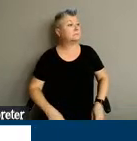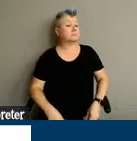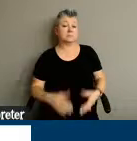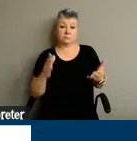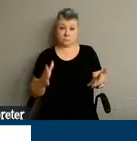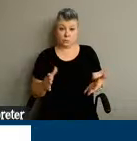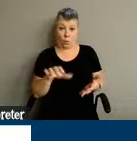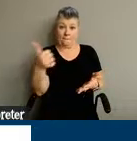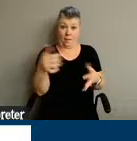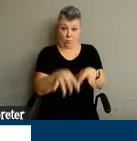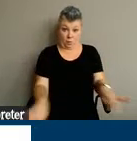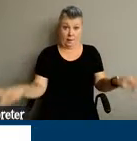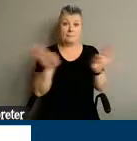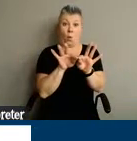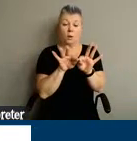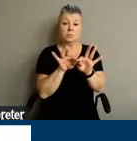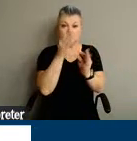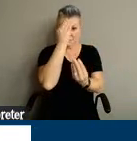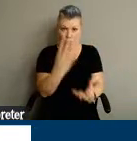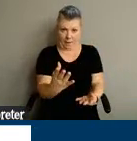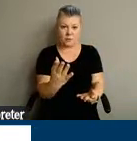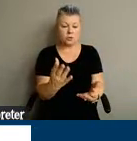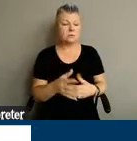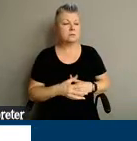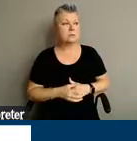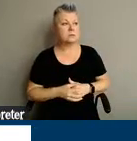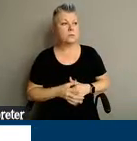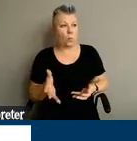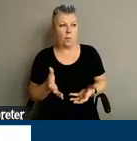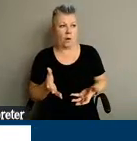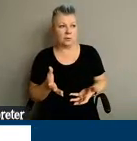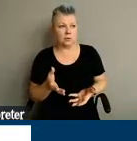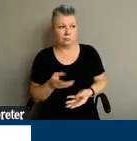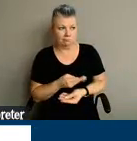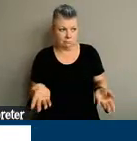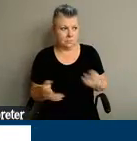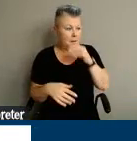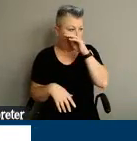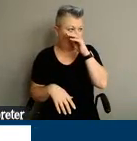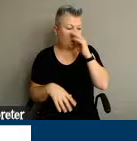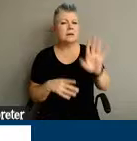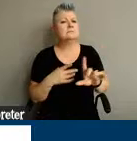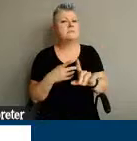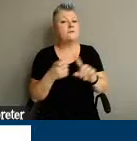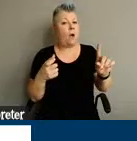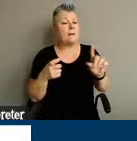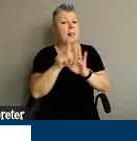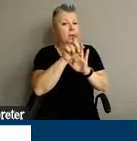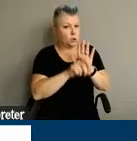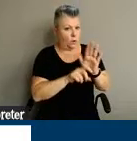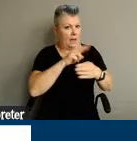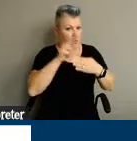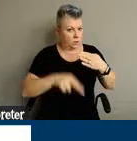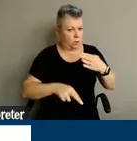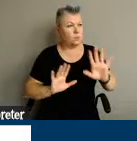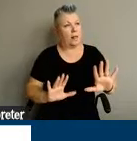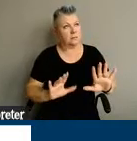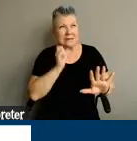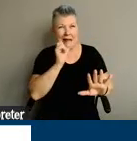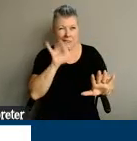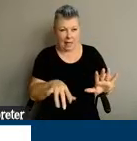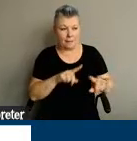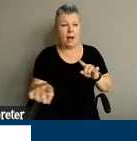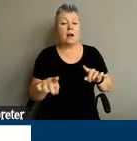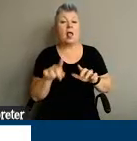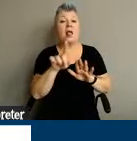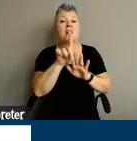Some other key points to, share, from the survey results, well, not the survey results, but the survey that is active